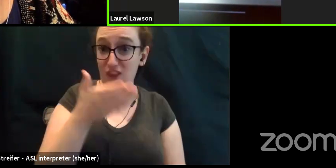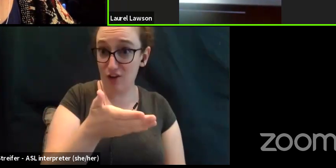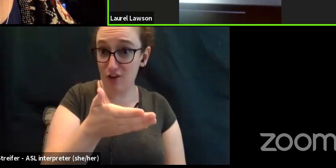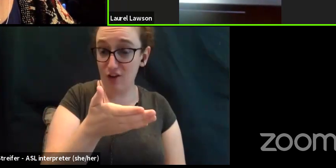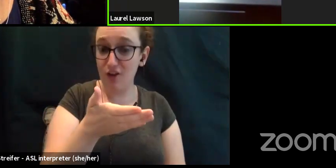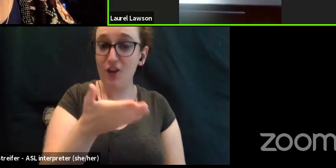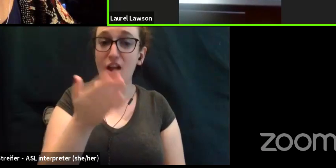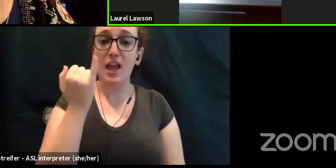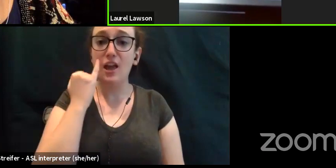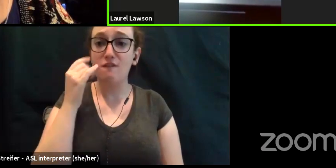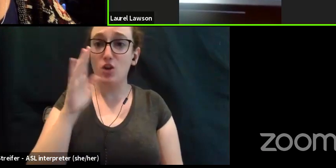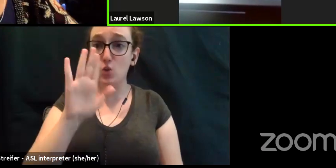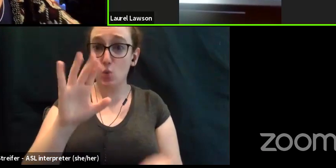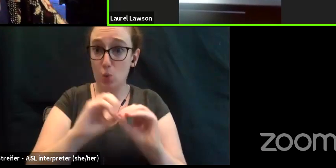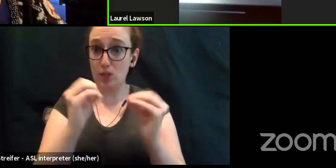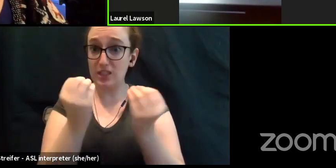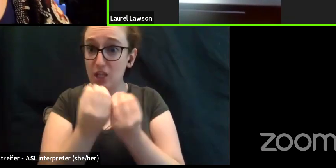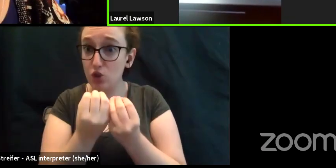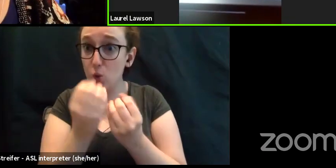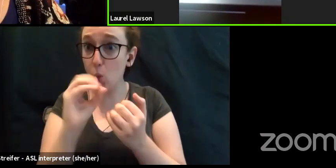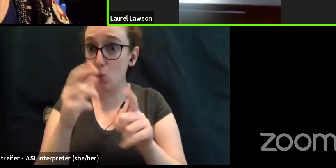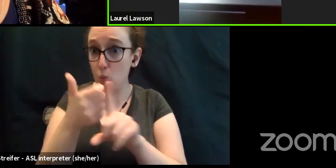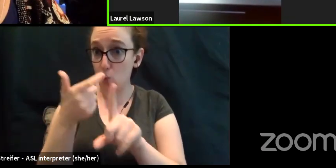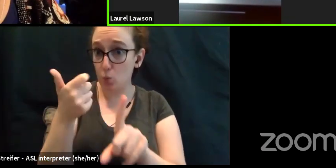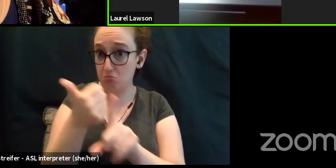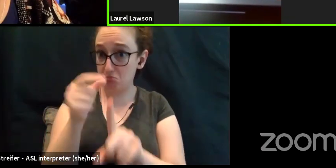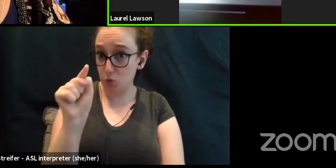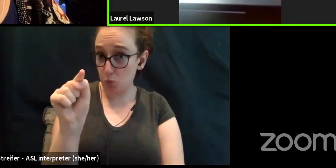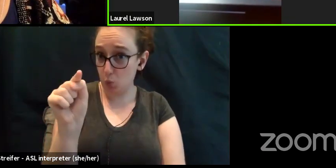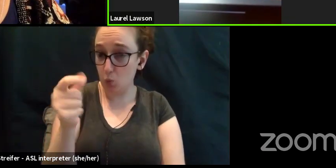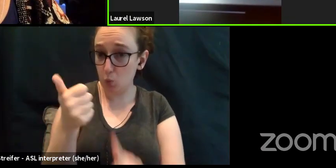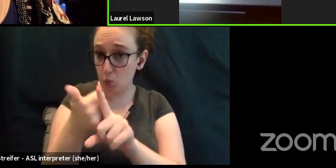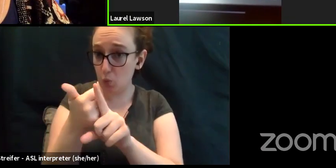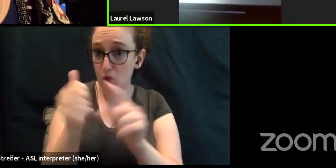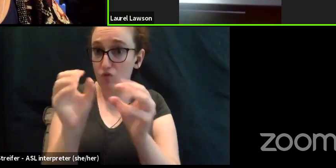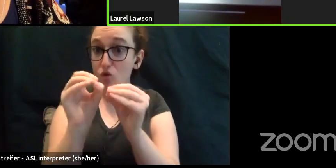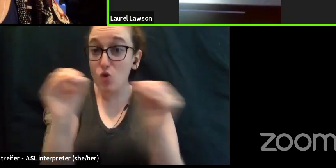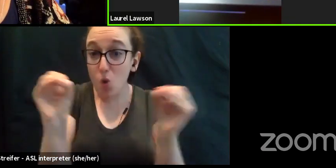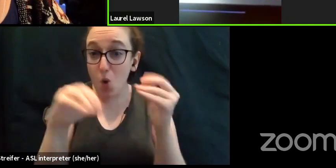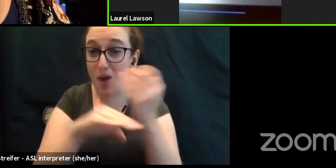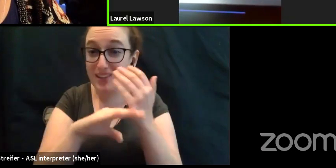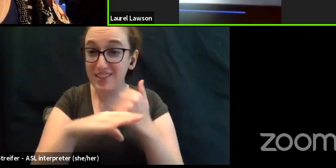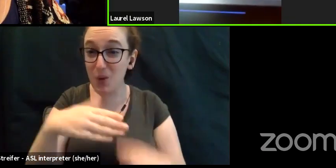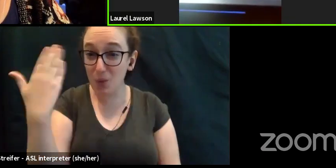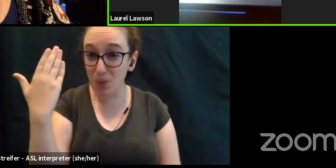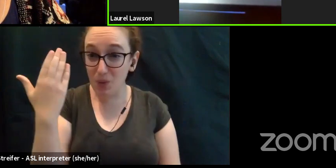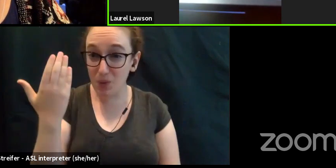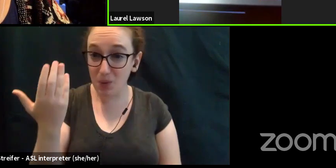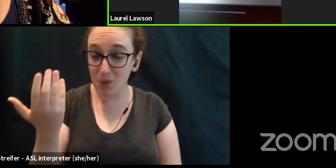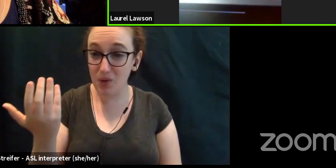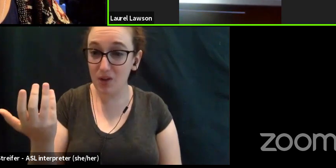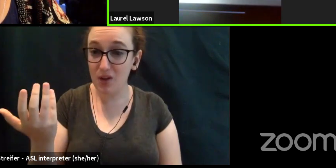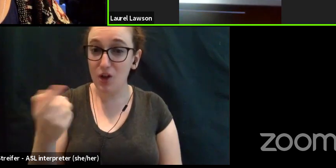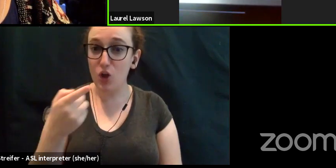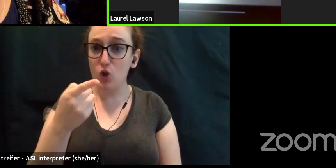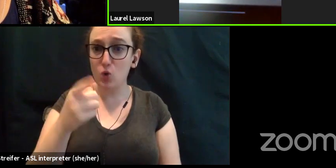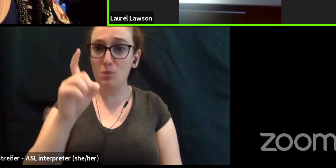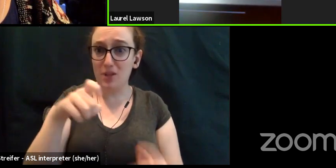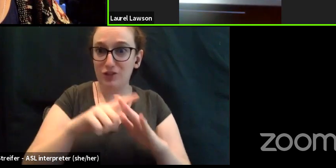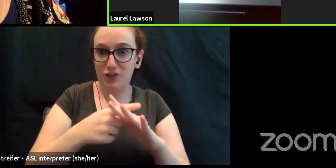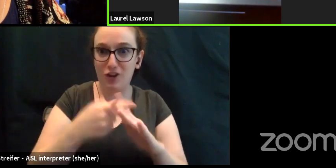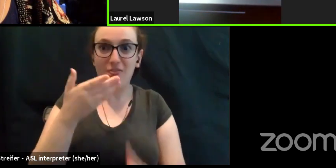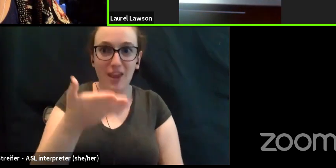your organization is starting from a place where there is no access, then obviously you must begin